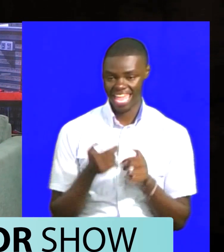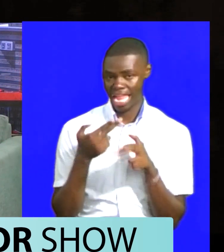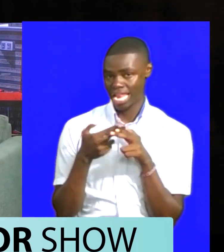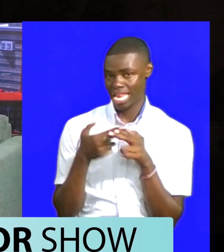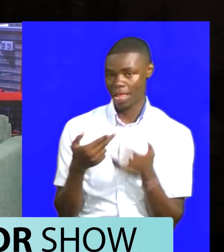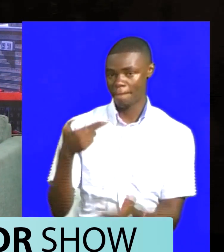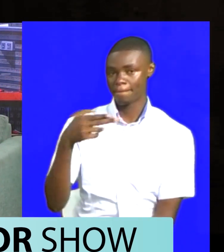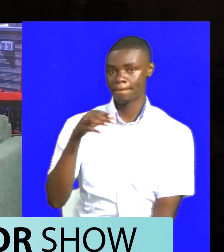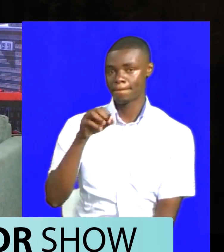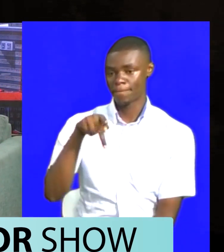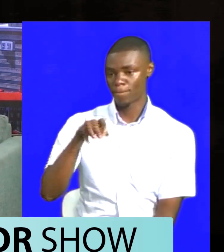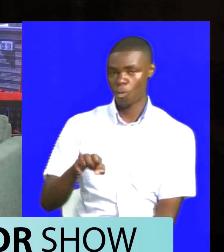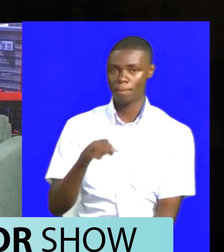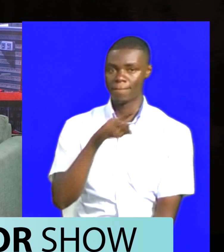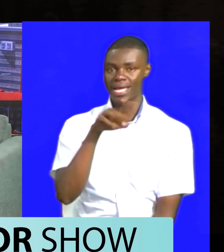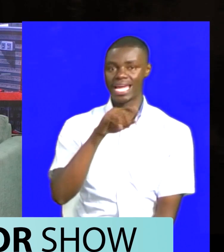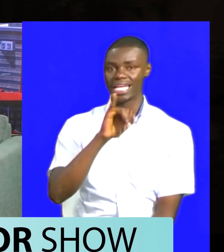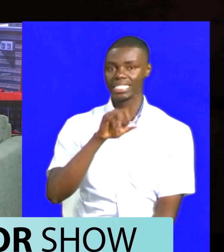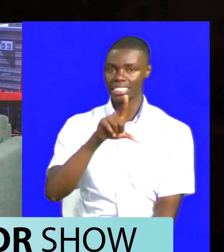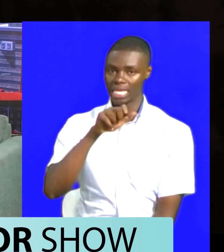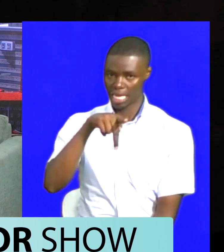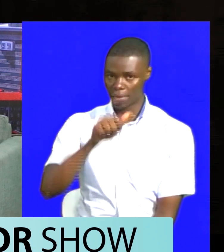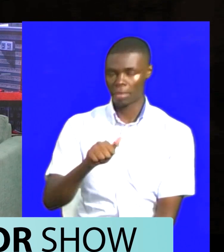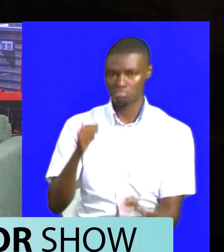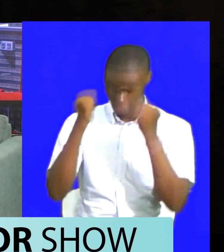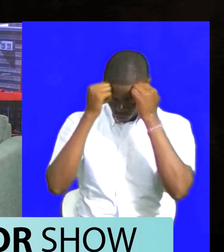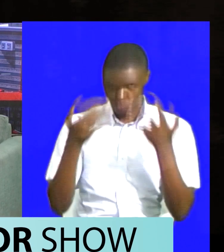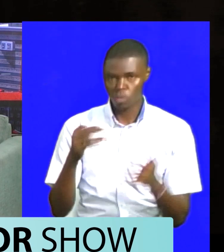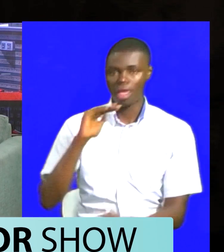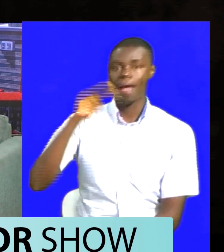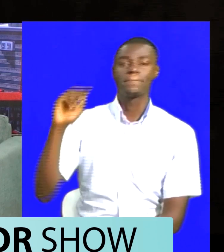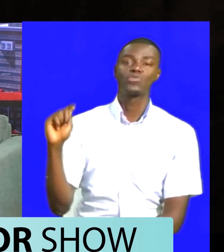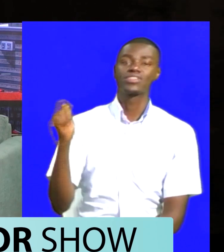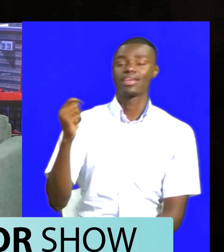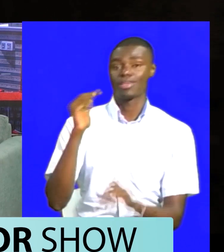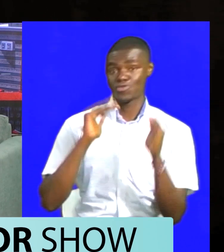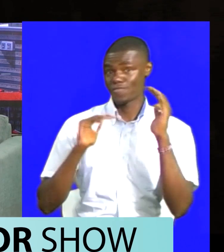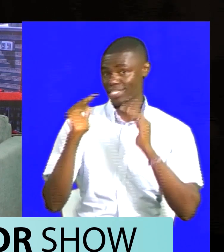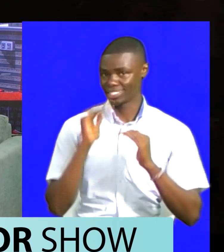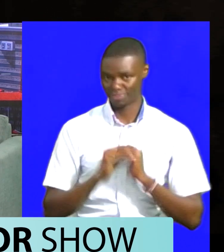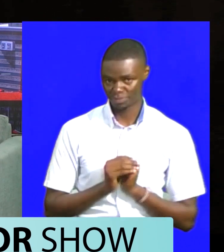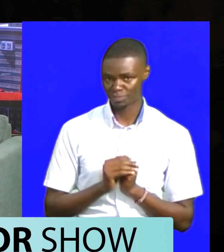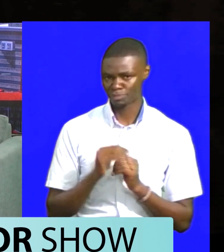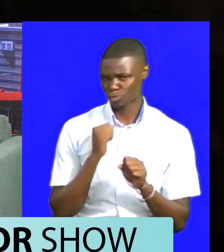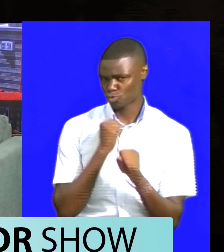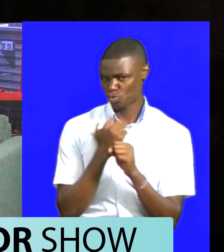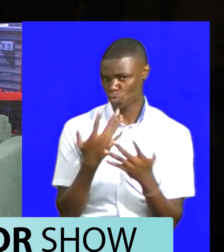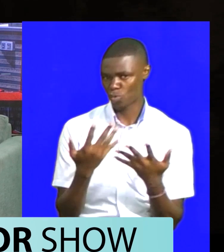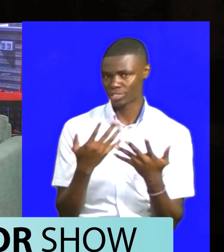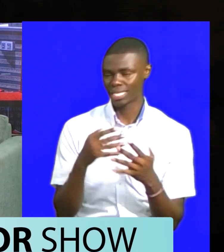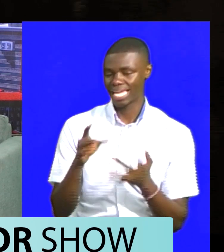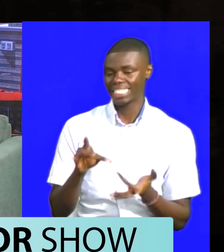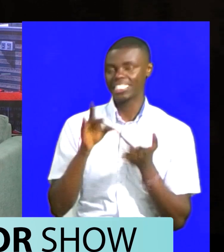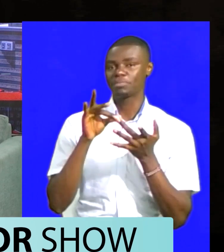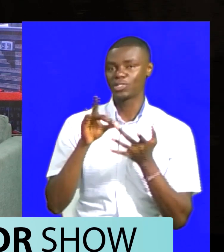is Hope Zilpa. I'm a student at Mount Kenya University, pursuing bachelor's in special